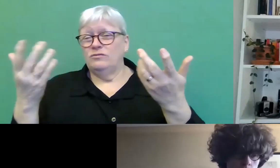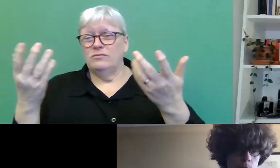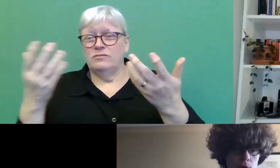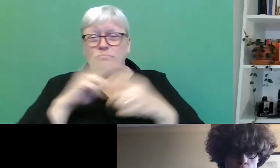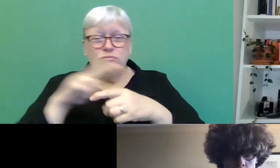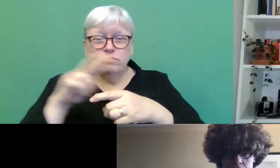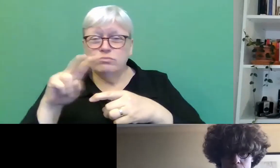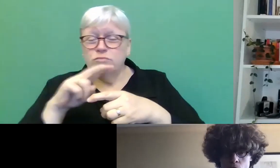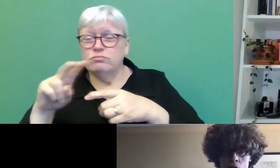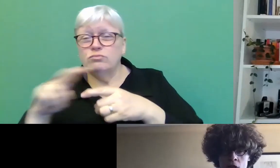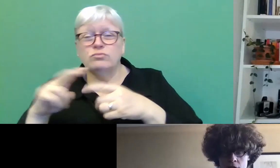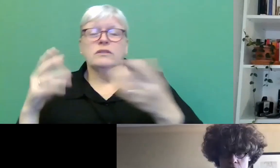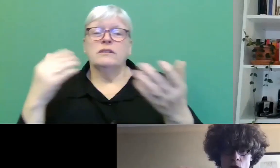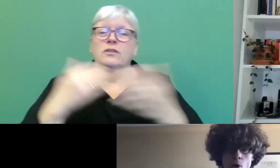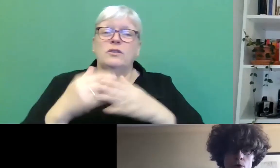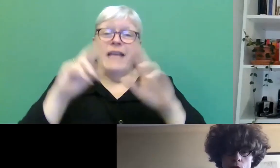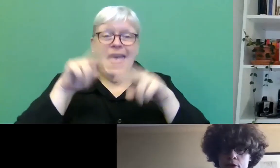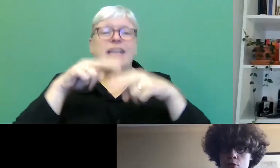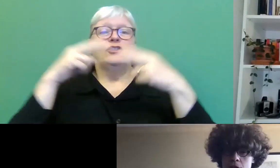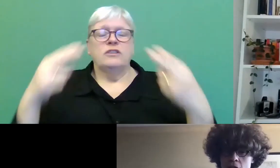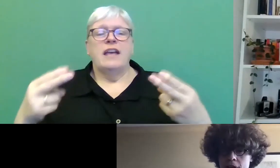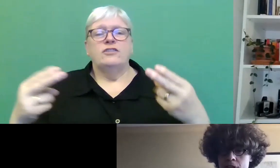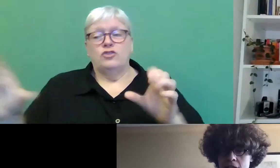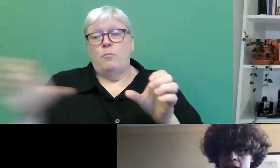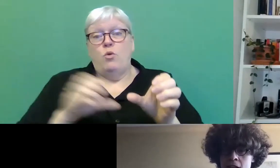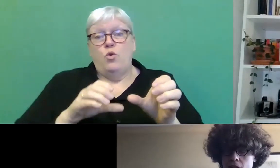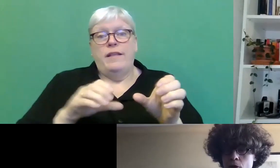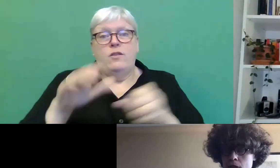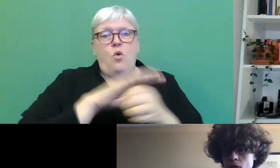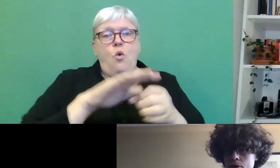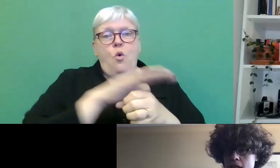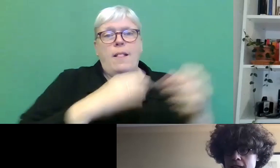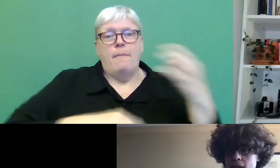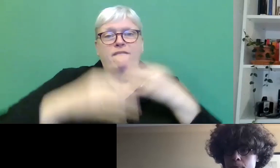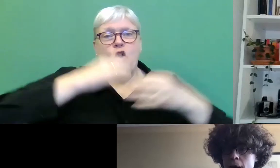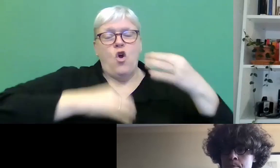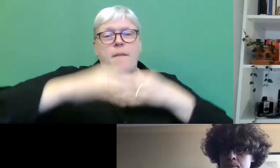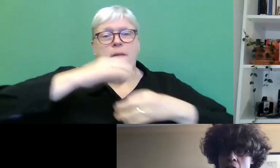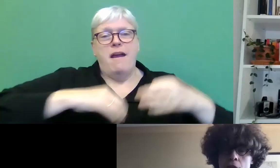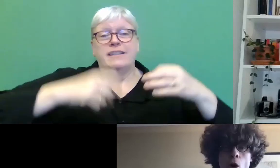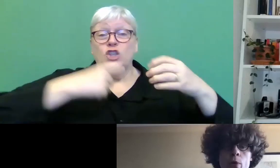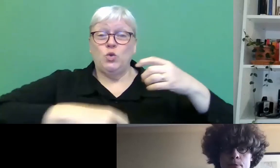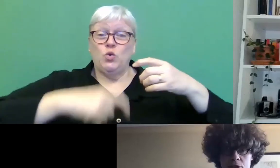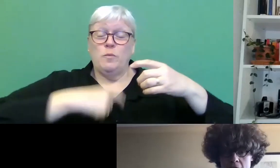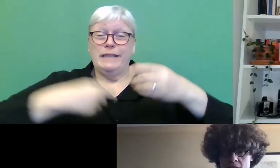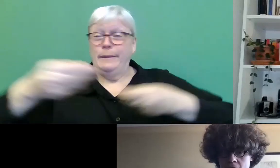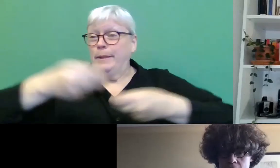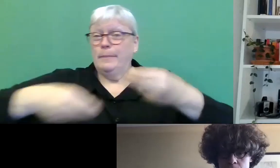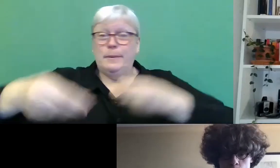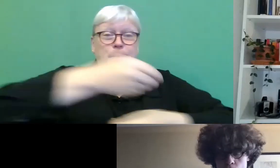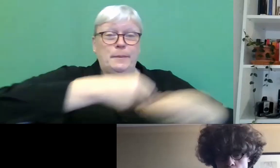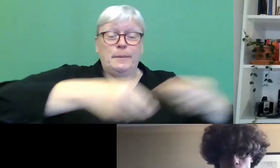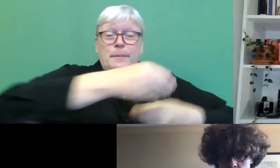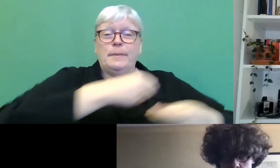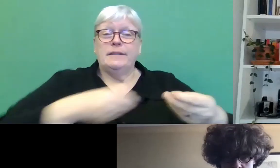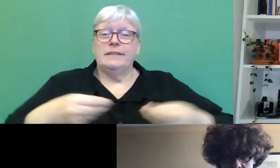in local performers. So there's this whole sort of human currency that goes alongside them. But I've always been restless. I've